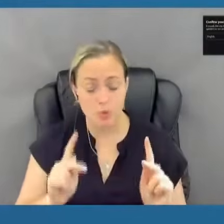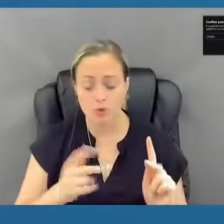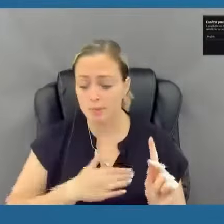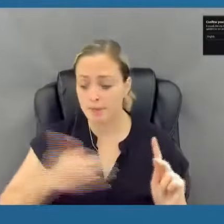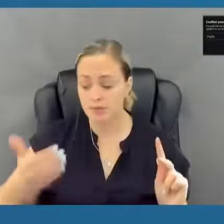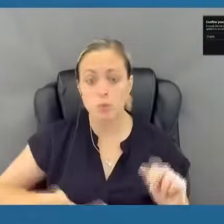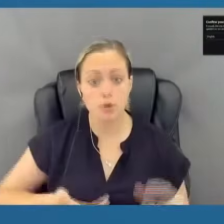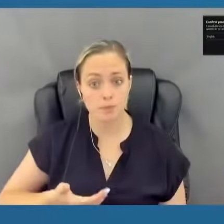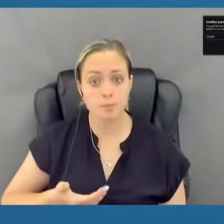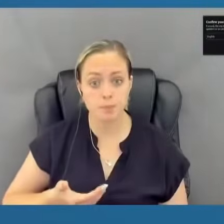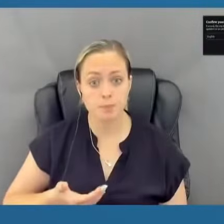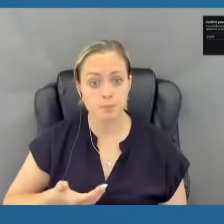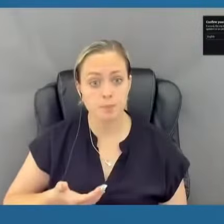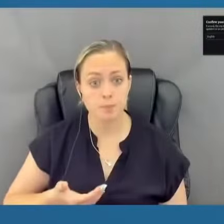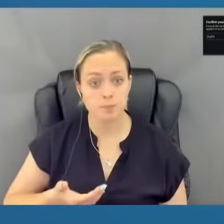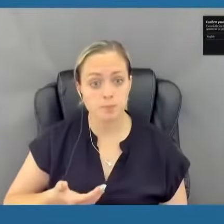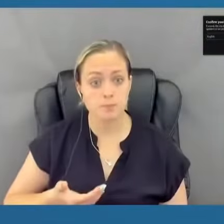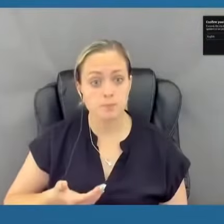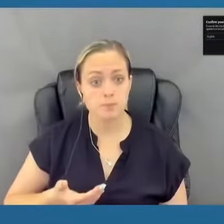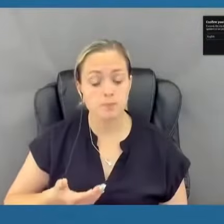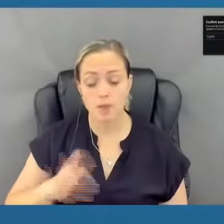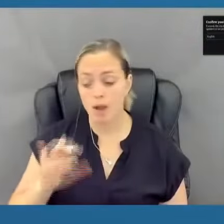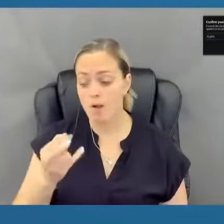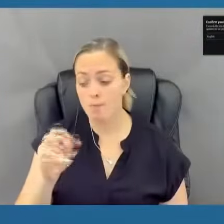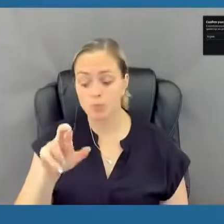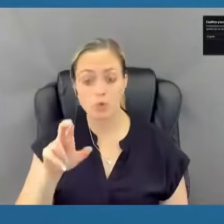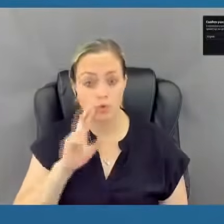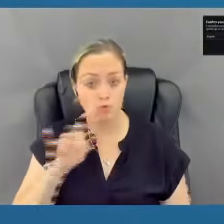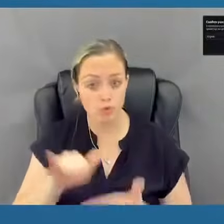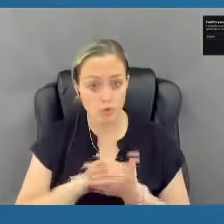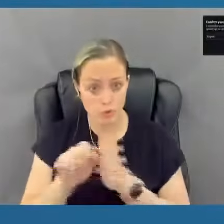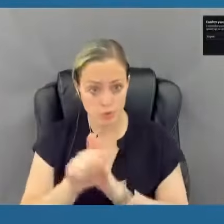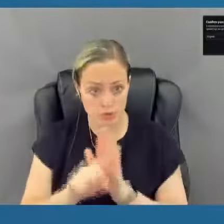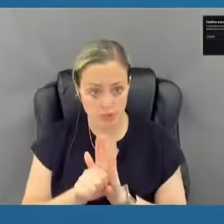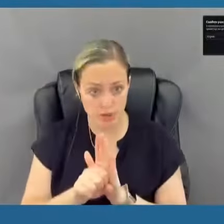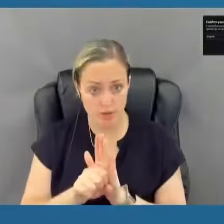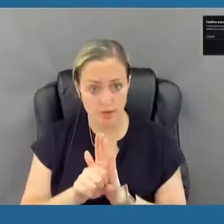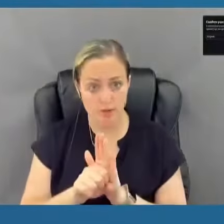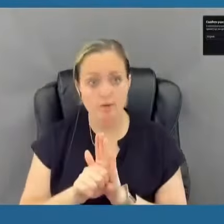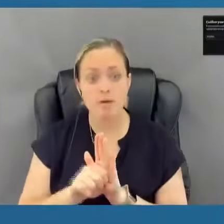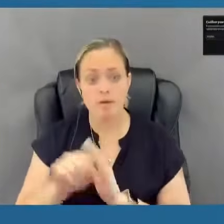welcome the Comptroller of the state of New York, Tom DiNapoli.